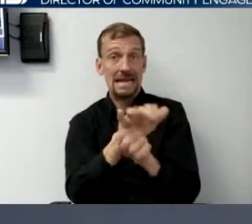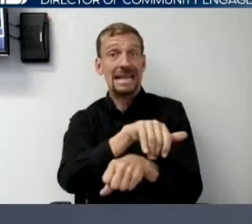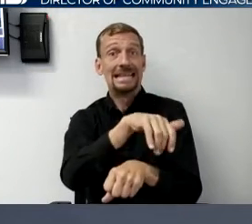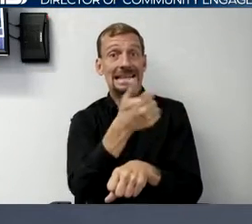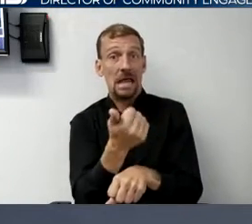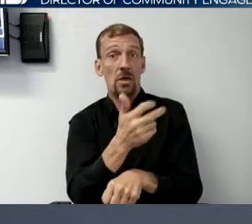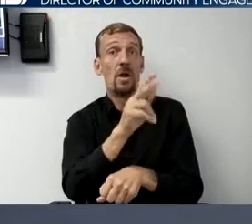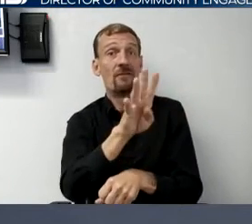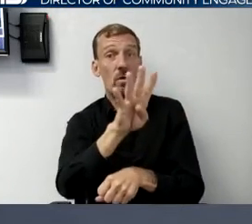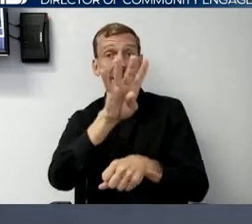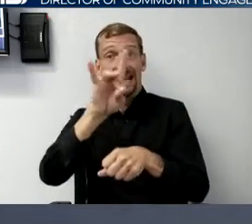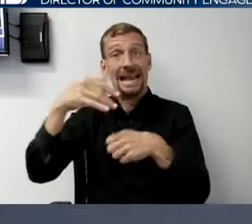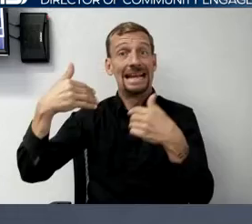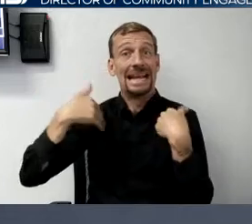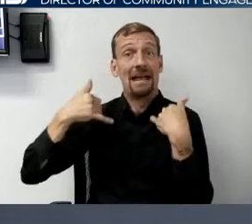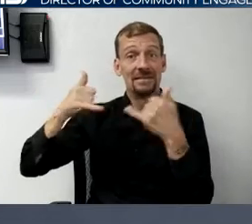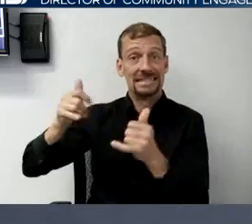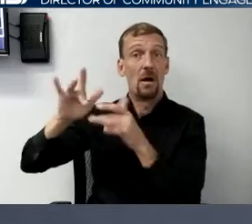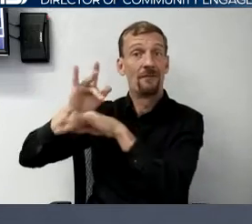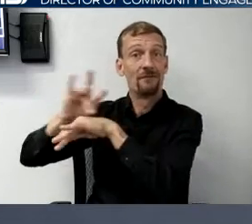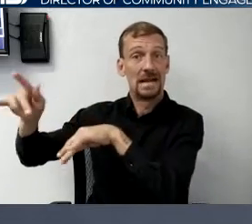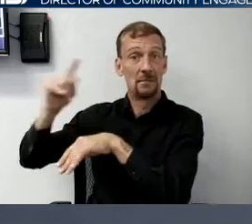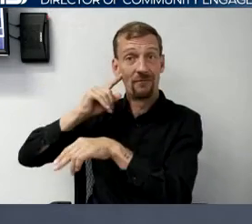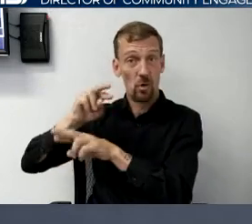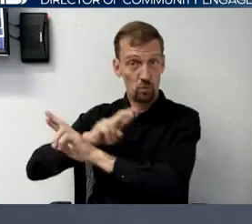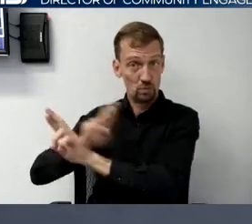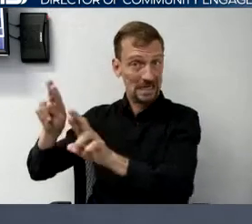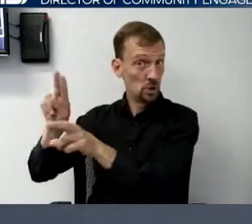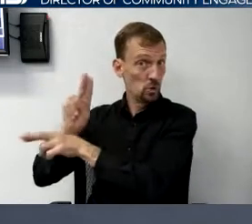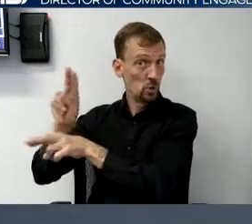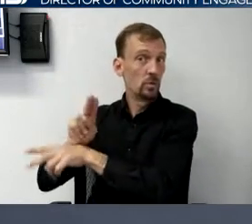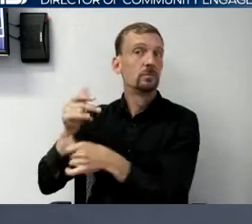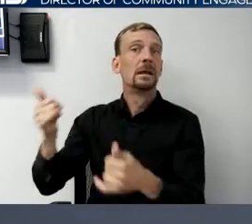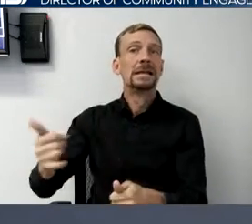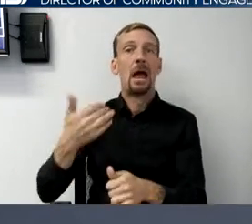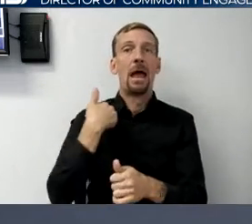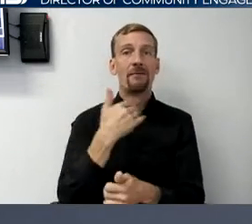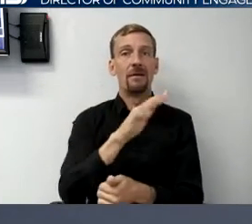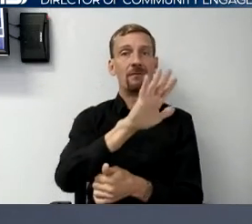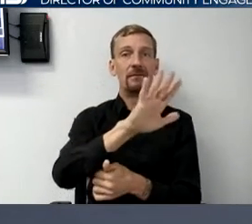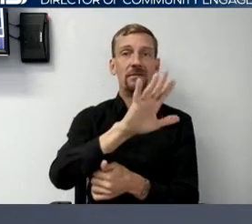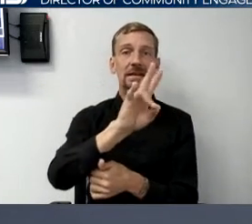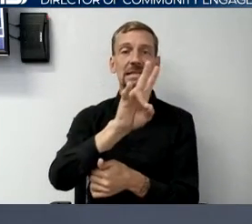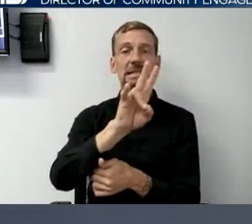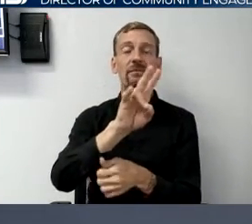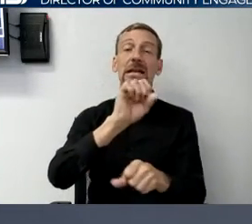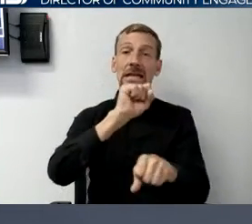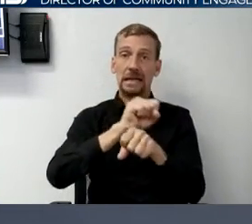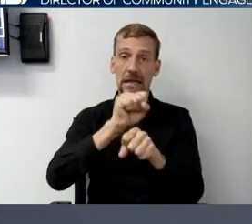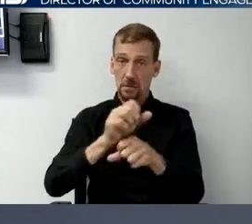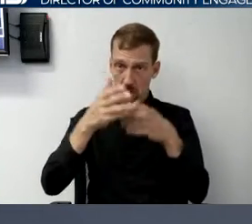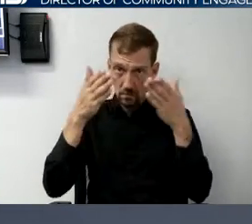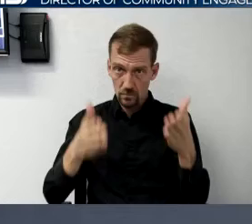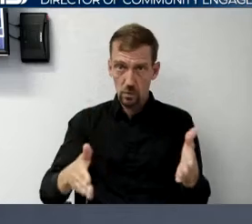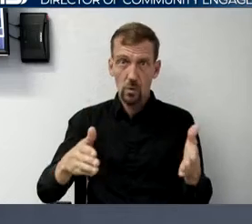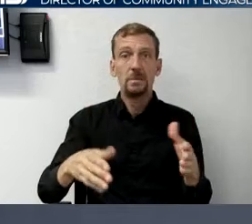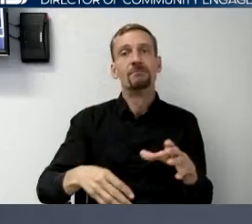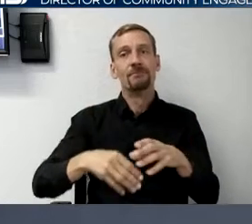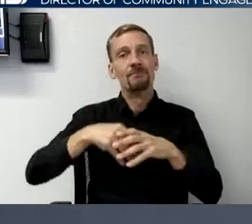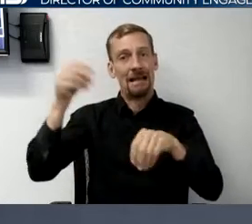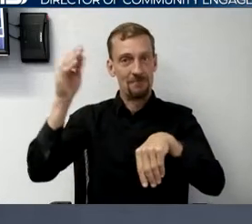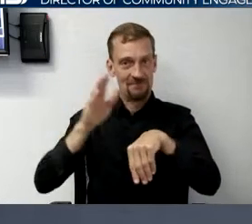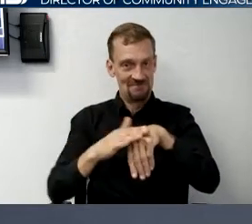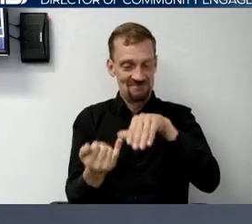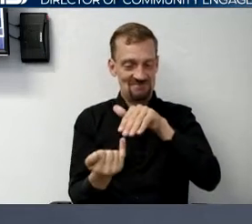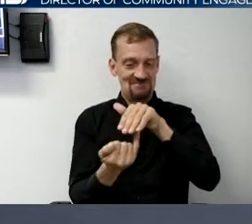48 that are available. We have 57 employees that are out on COVID leaves of absences.